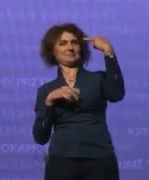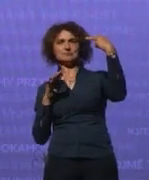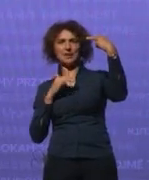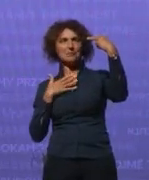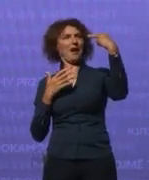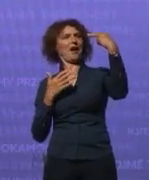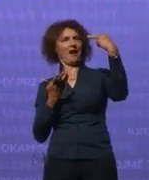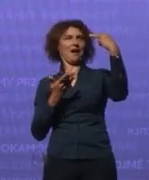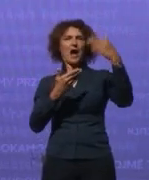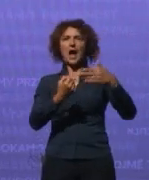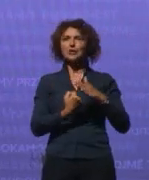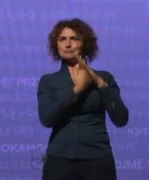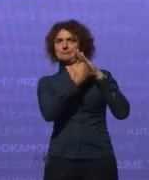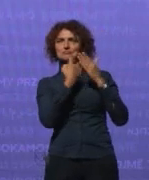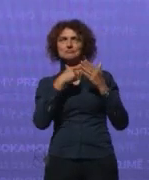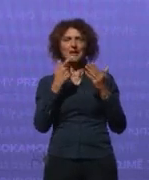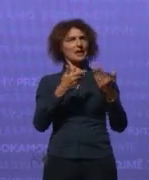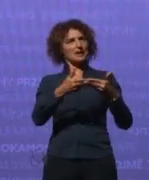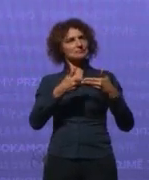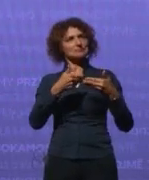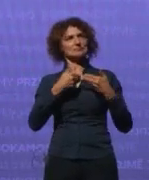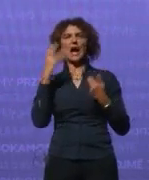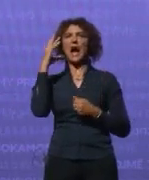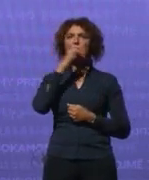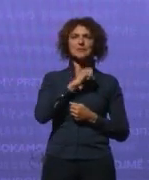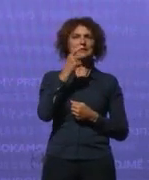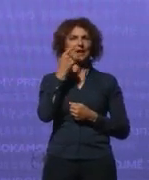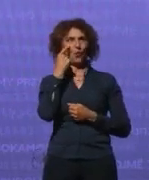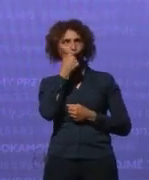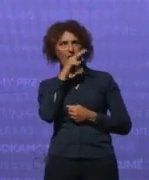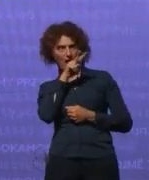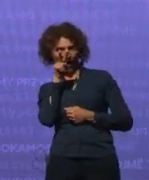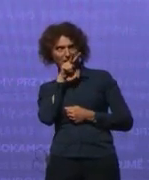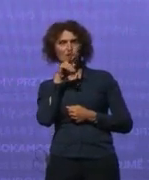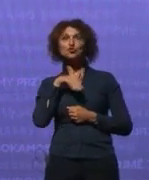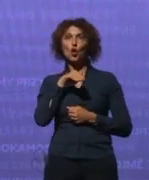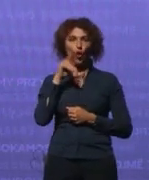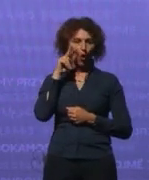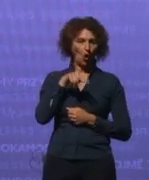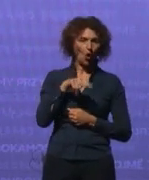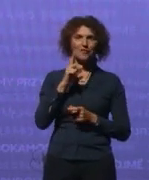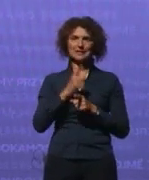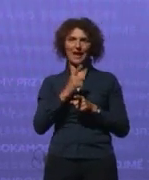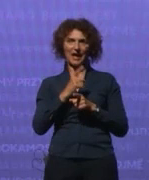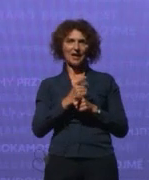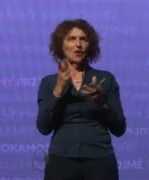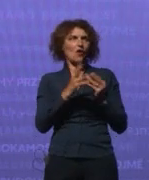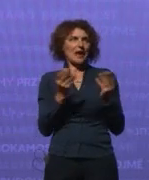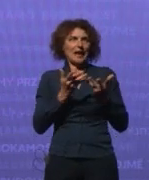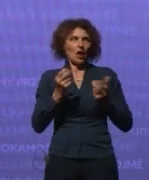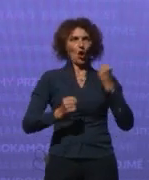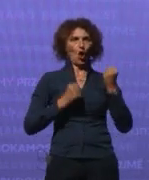showing them which one of the movies they would want to buy the ticket for. So being able